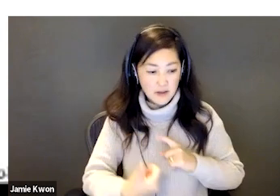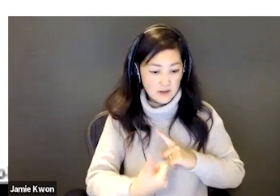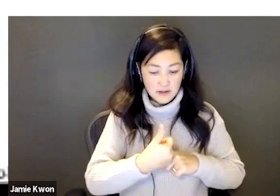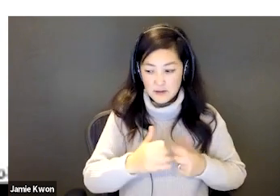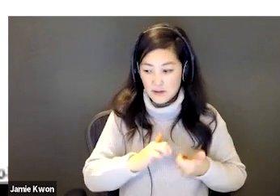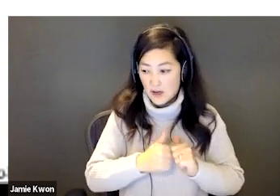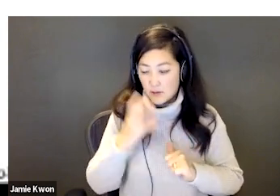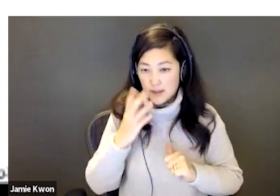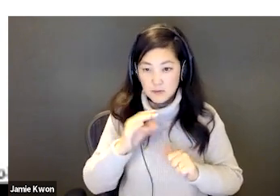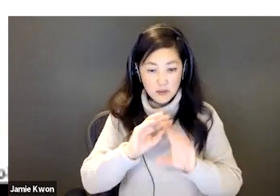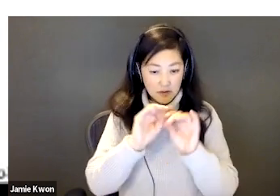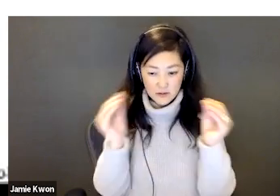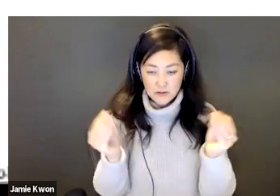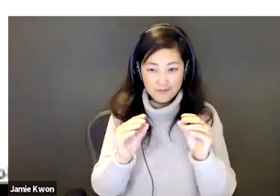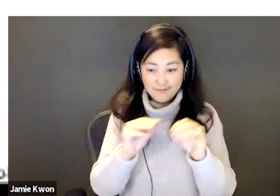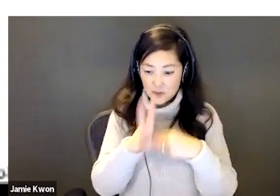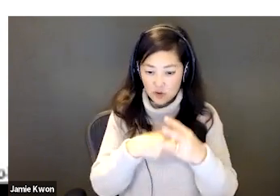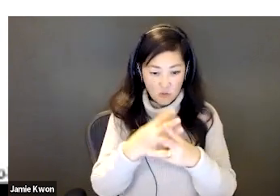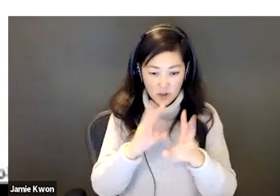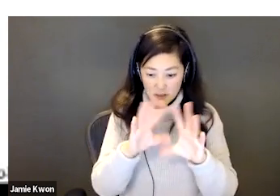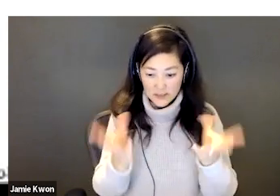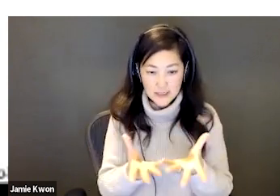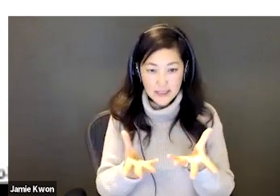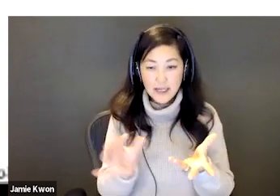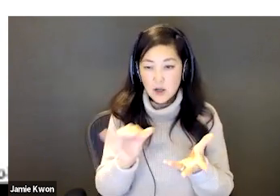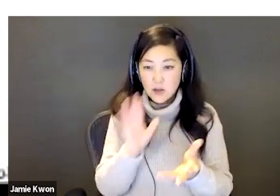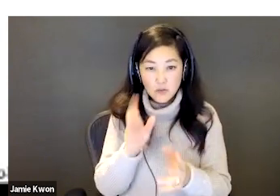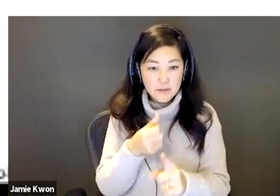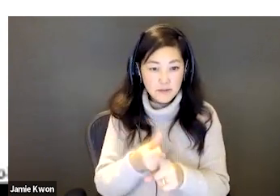also affect my neurological differences.